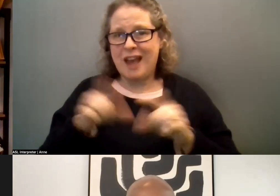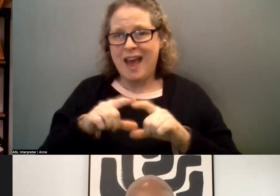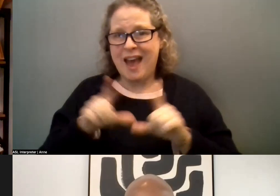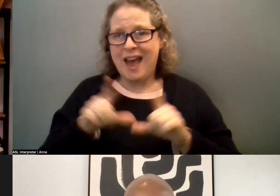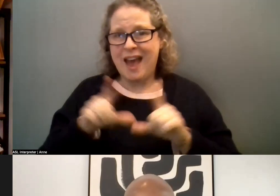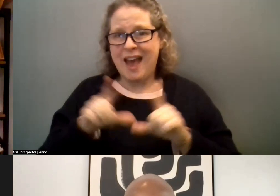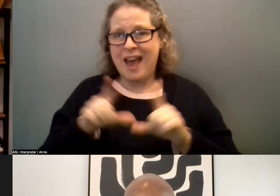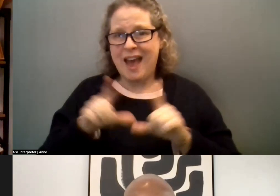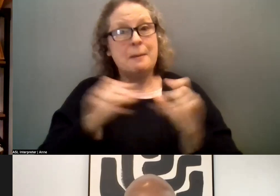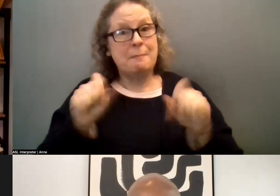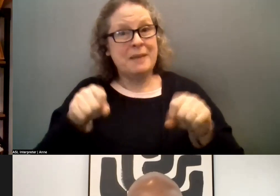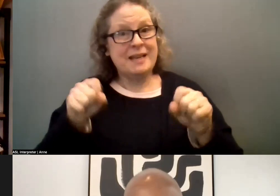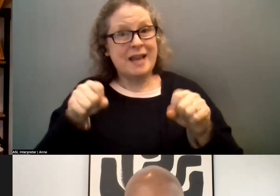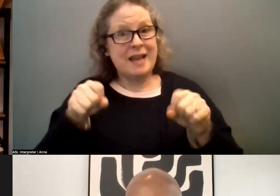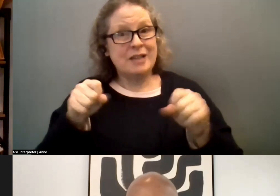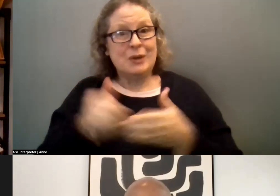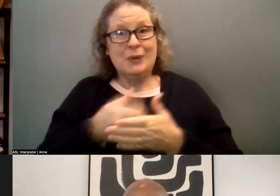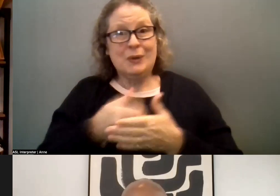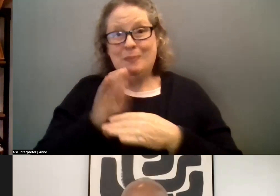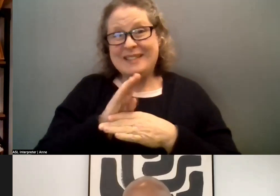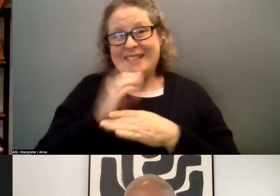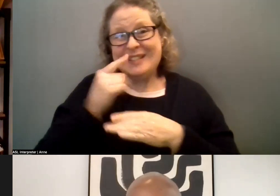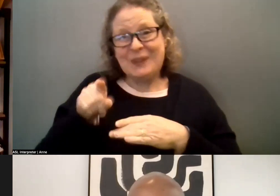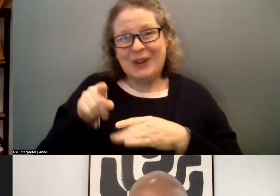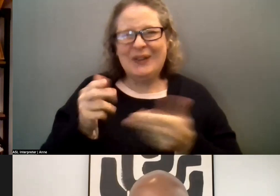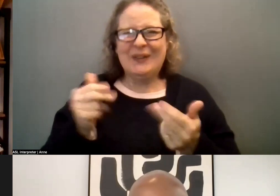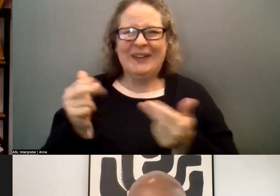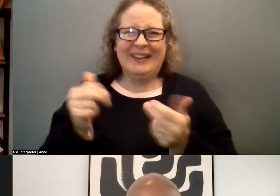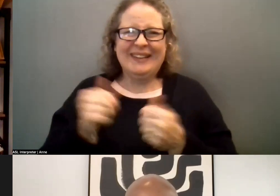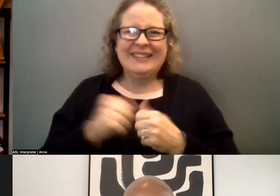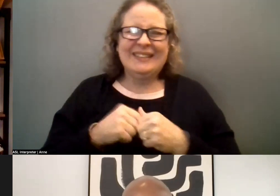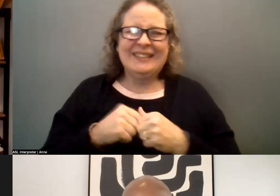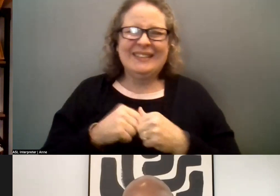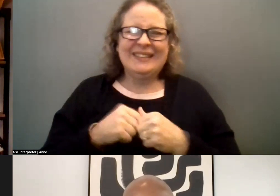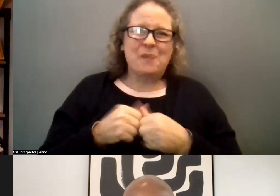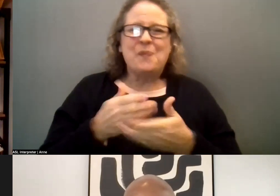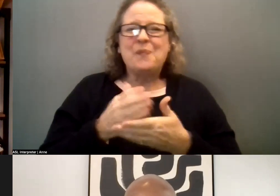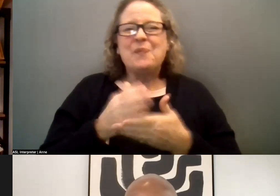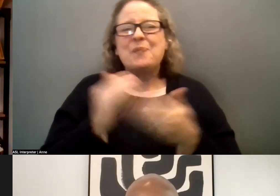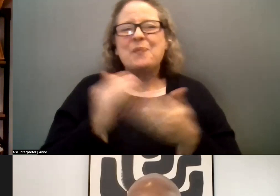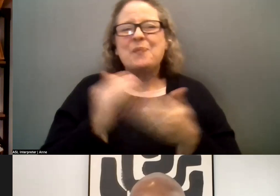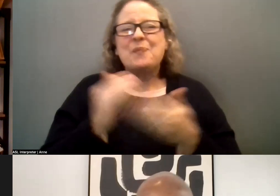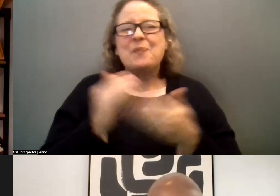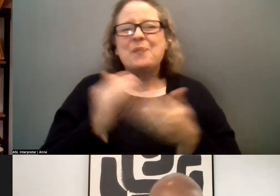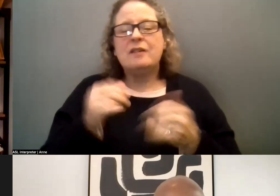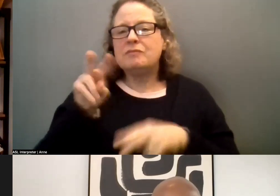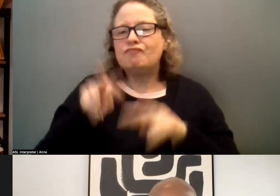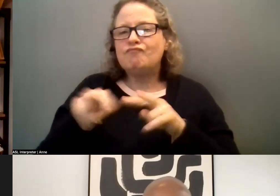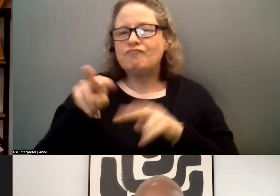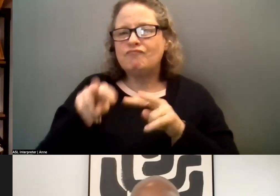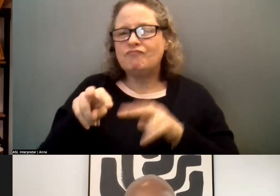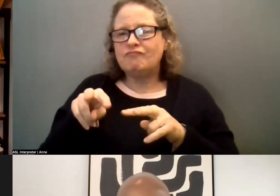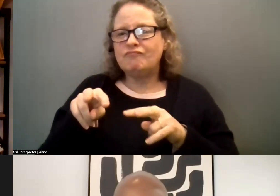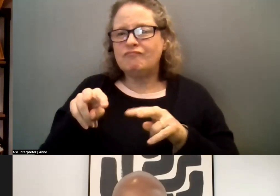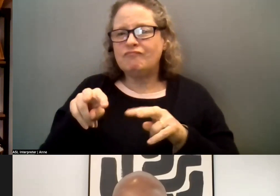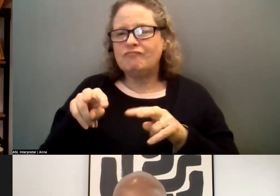potential new business for you. All right, so I'm going to hop over to the chat.